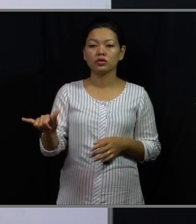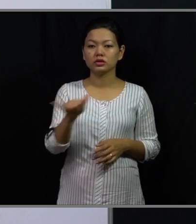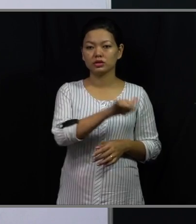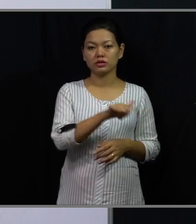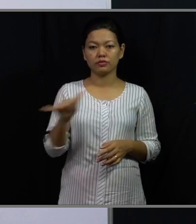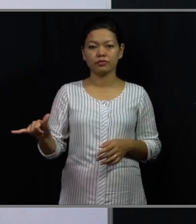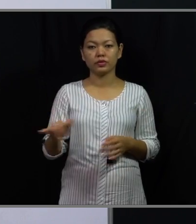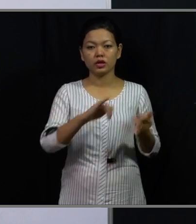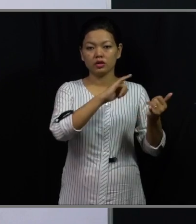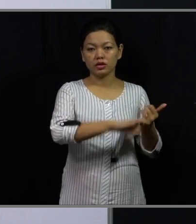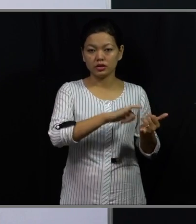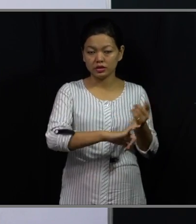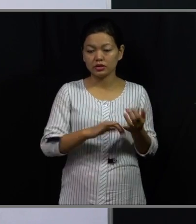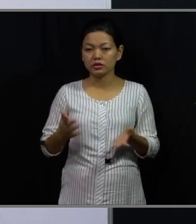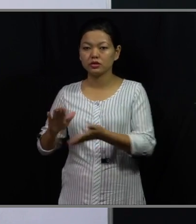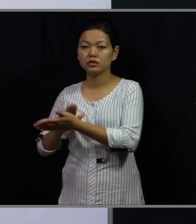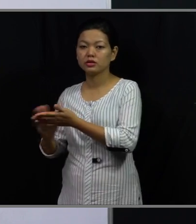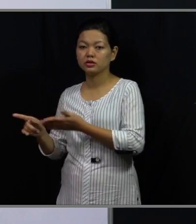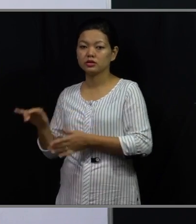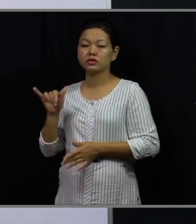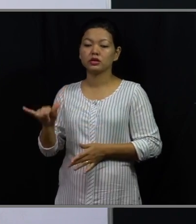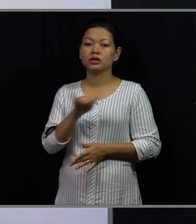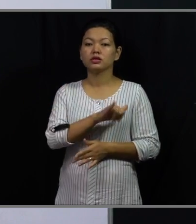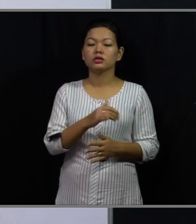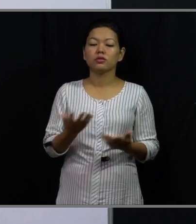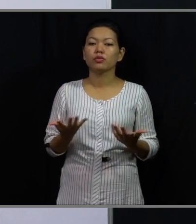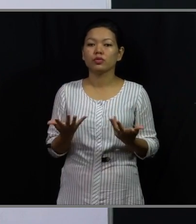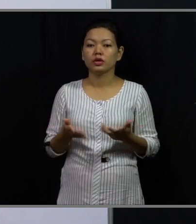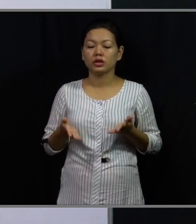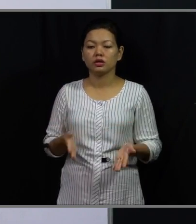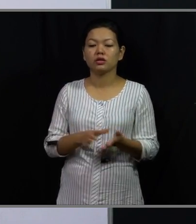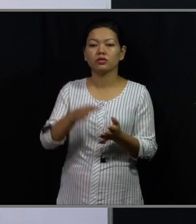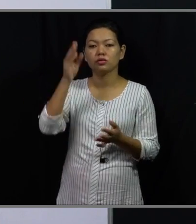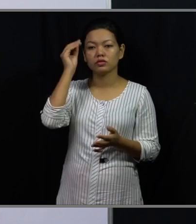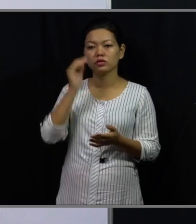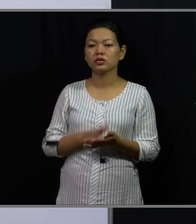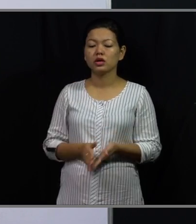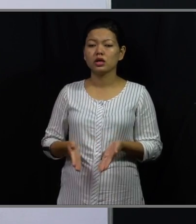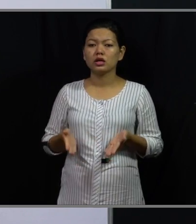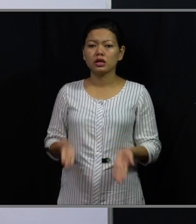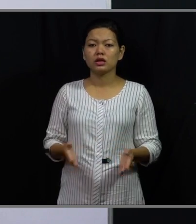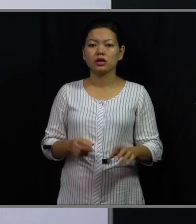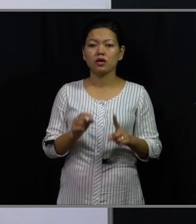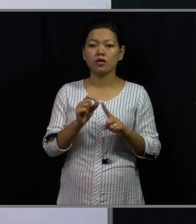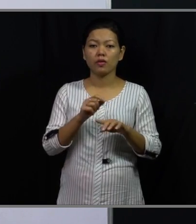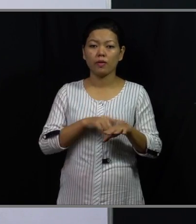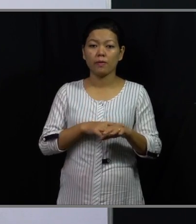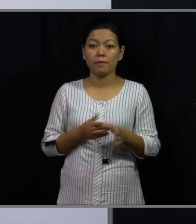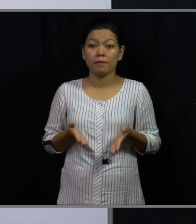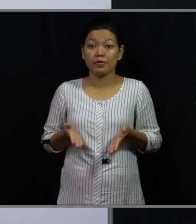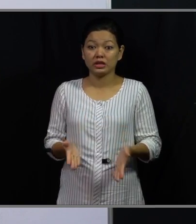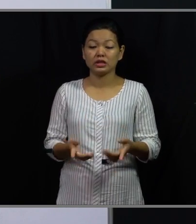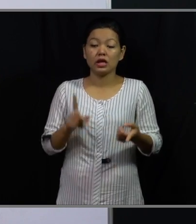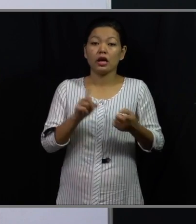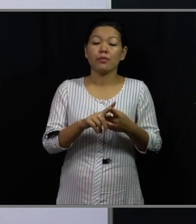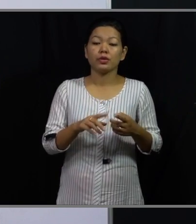in order to know about the present society, okay, in order to know about the present scenario, we have to know about the past,